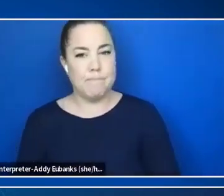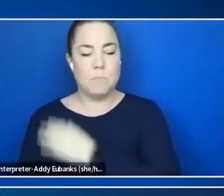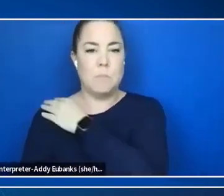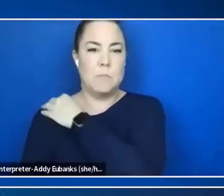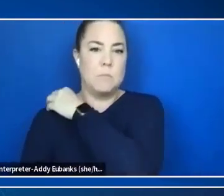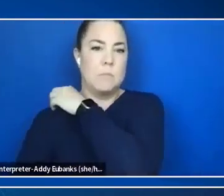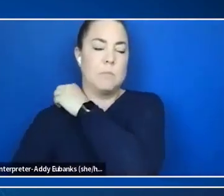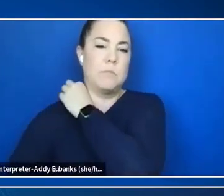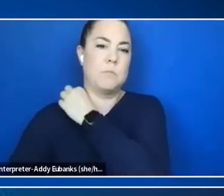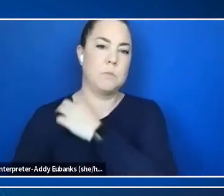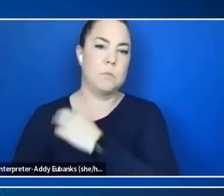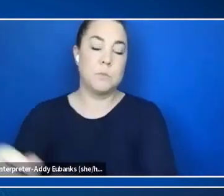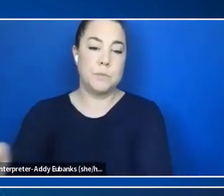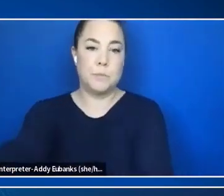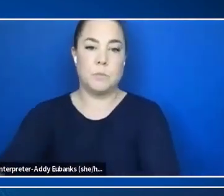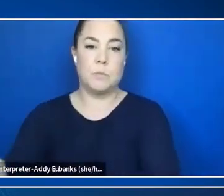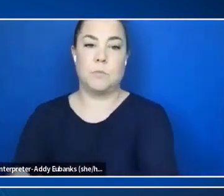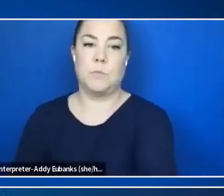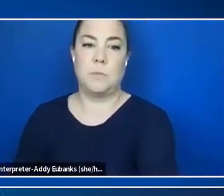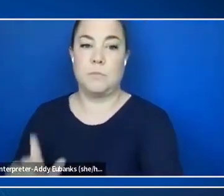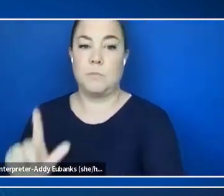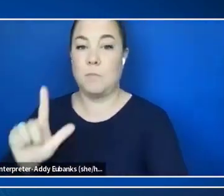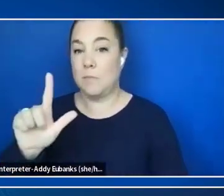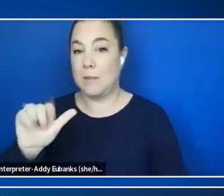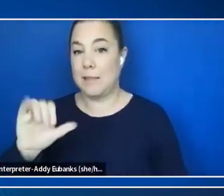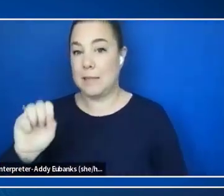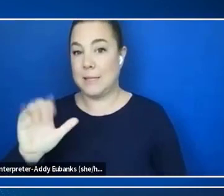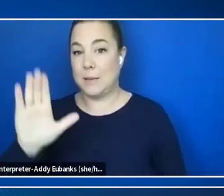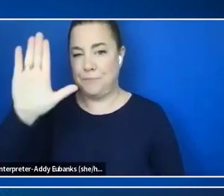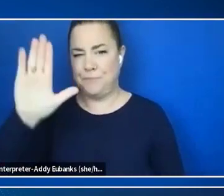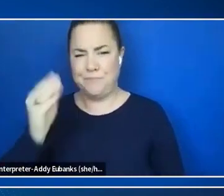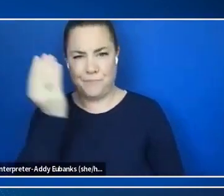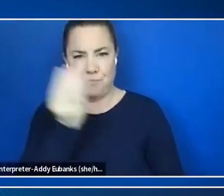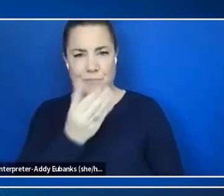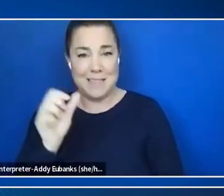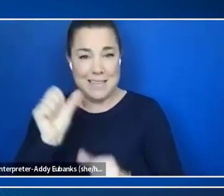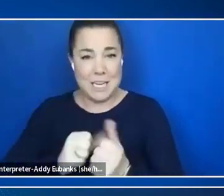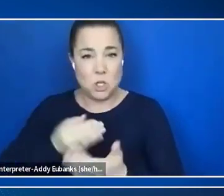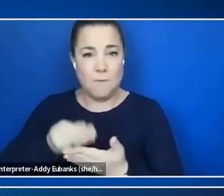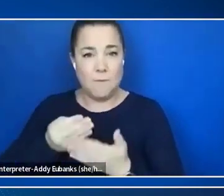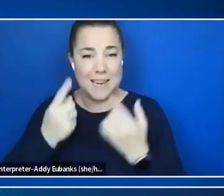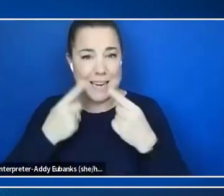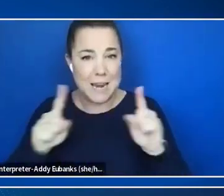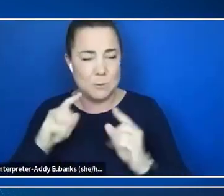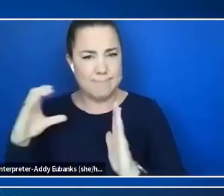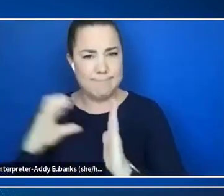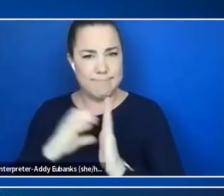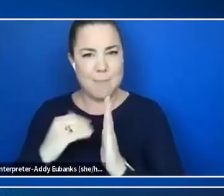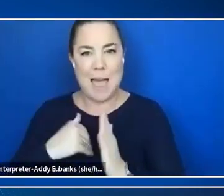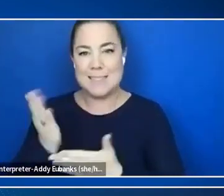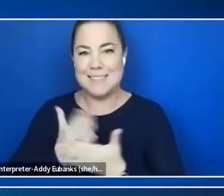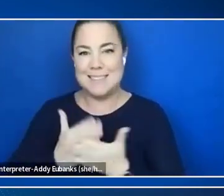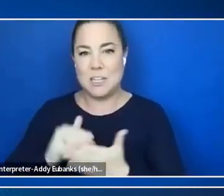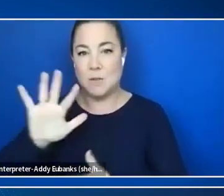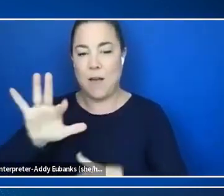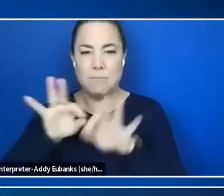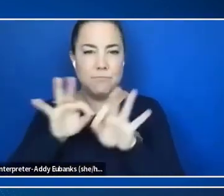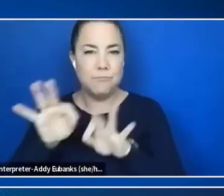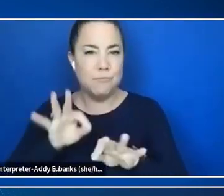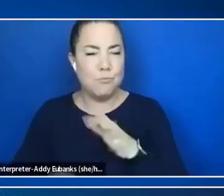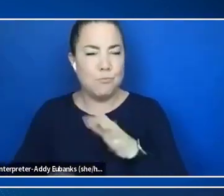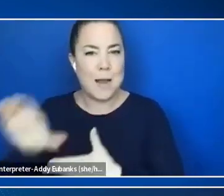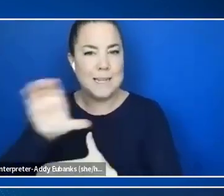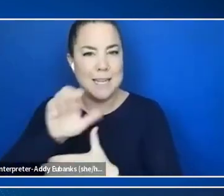Now, I'd say just as a note to people that every funding announcement contains that section 5 that tells you the review criteria.